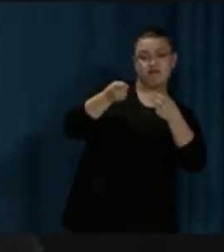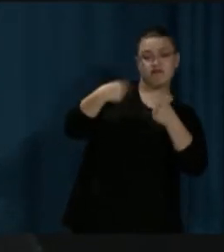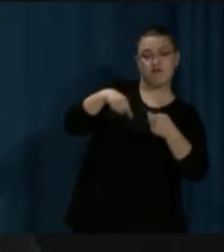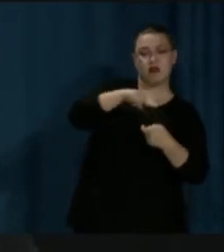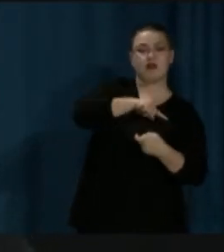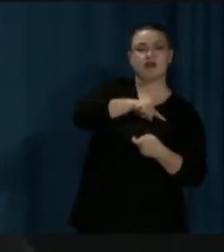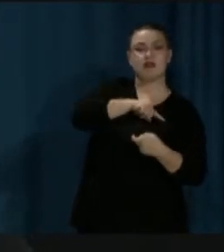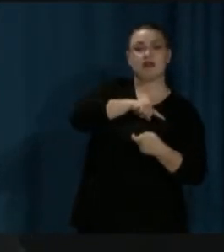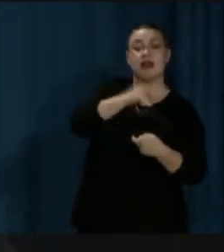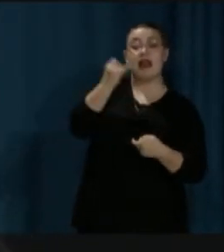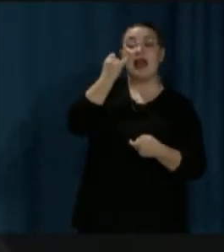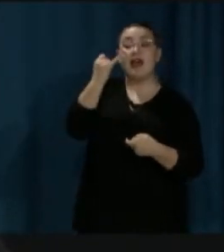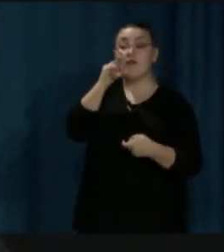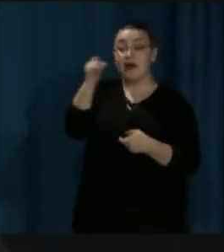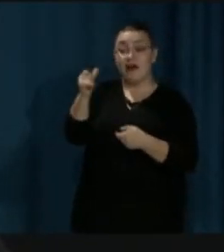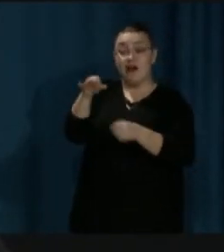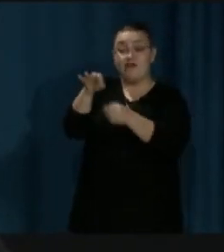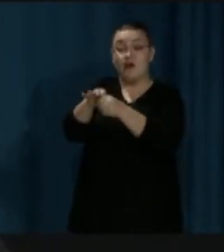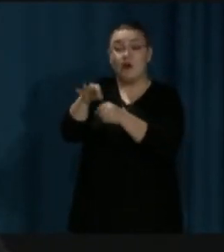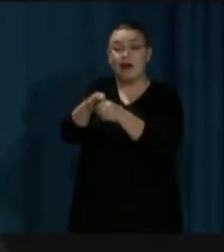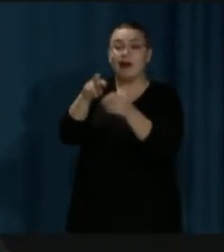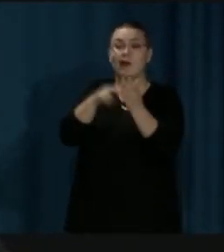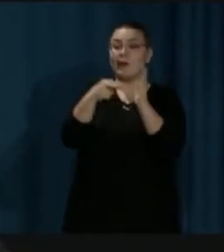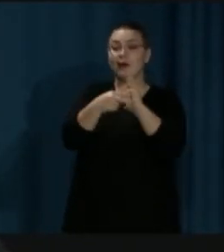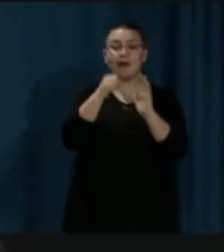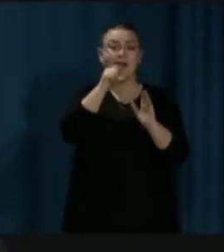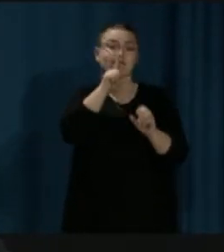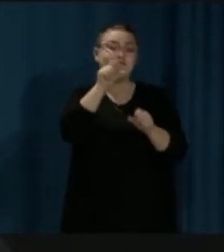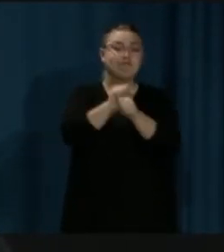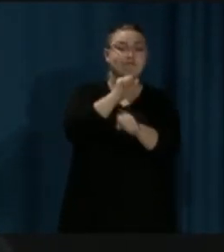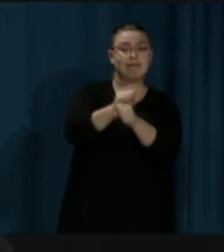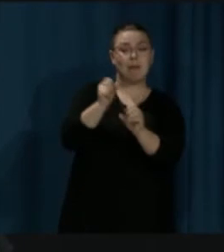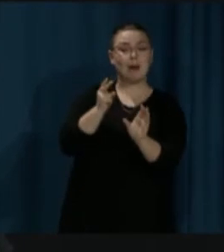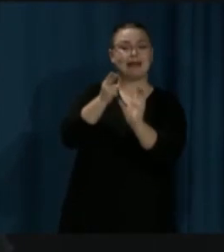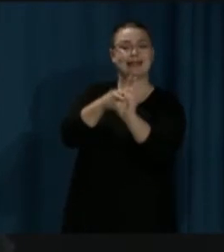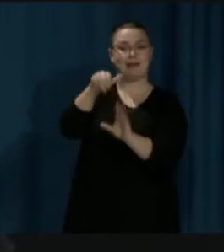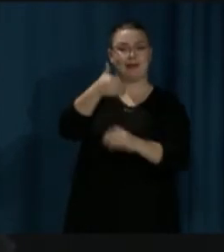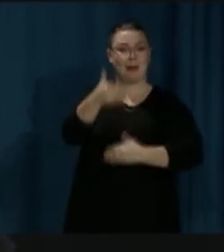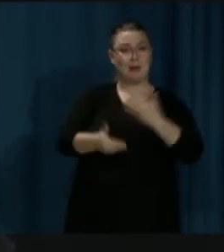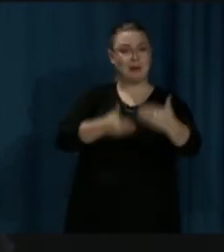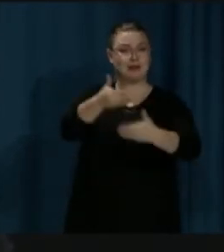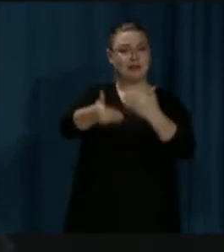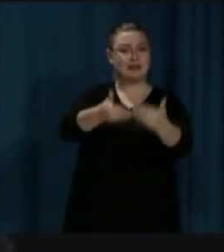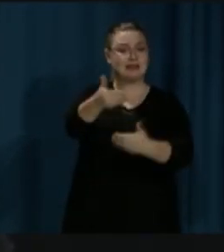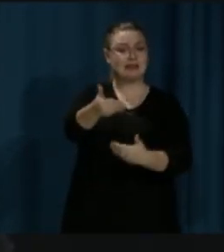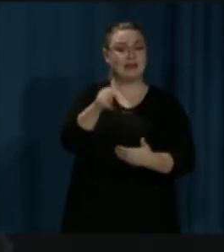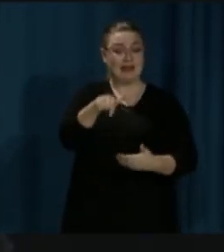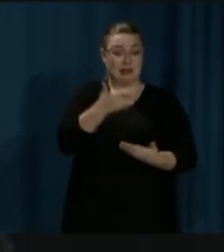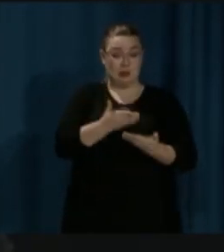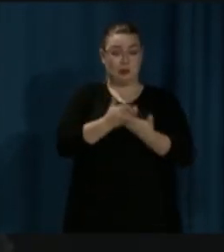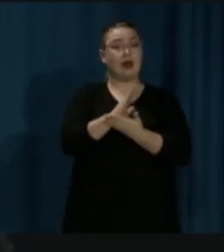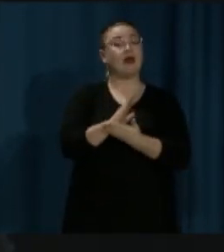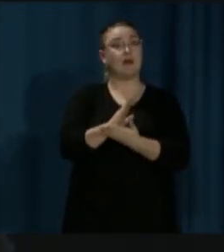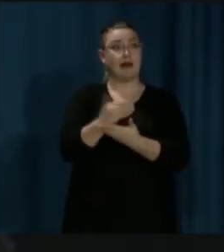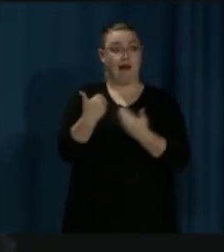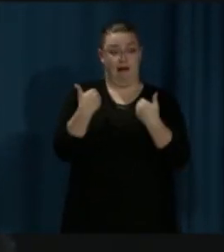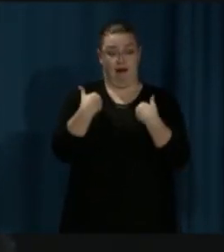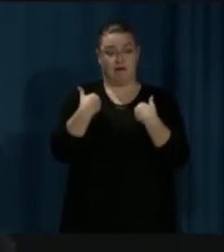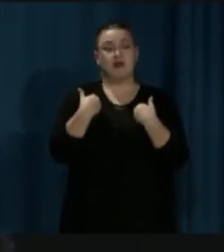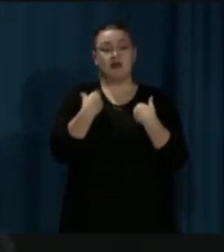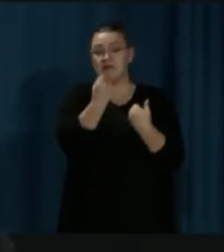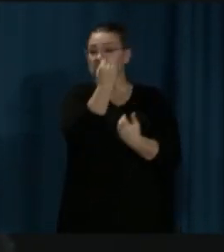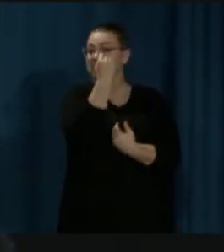consent. We're not fully participating. We're not fully participating. Right. So, it's a right we have. And, on the one hand, I